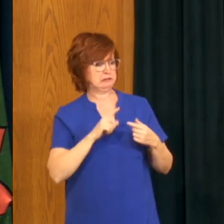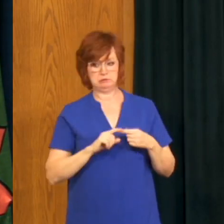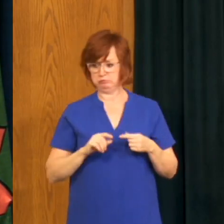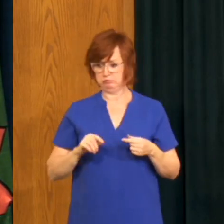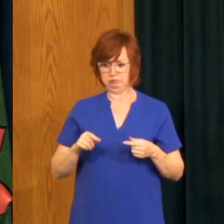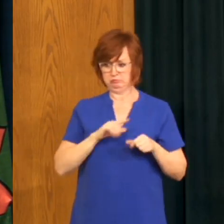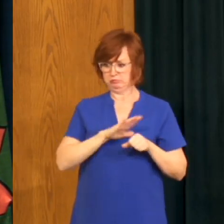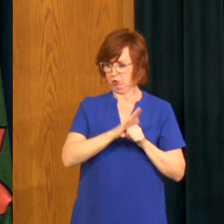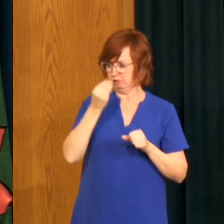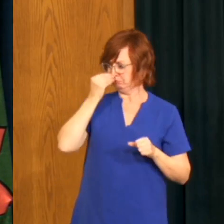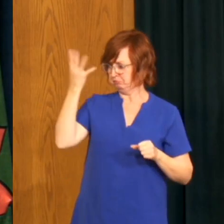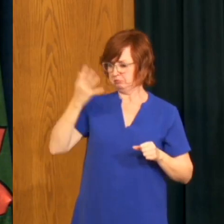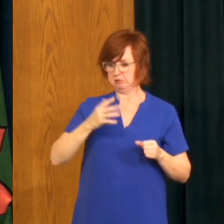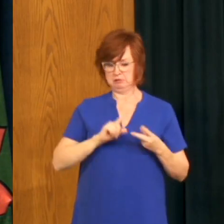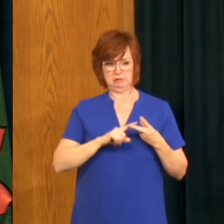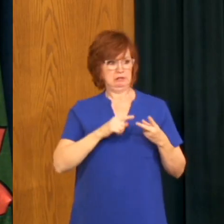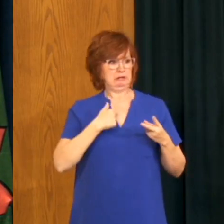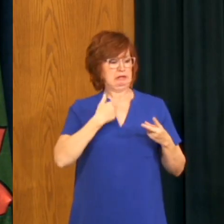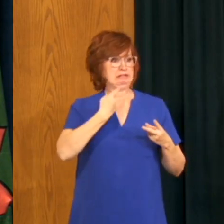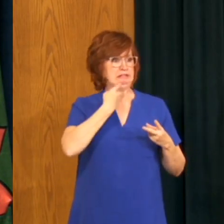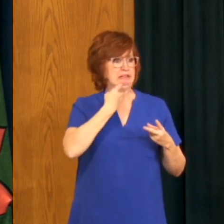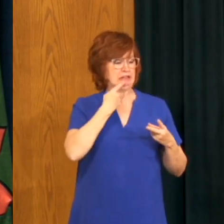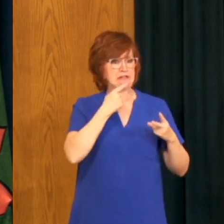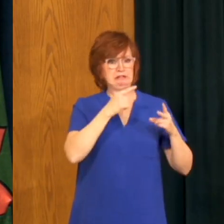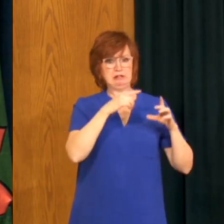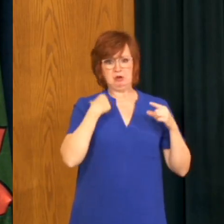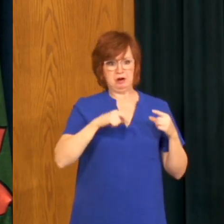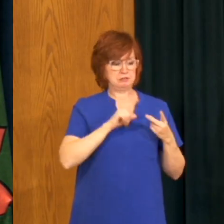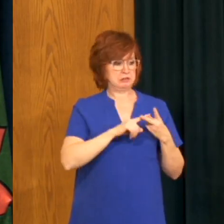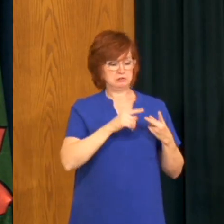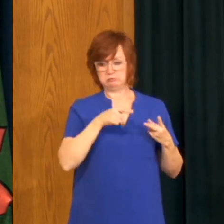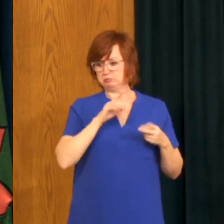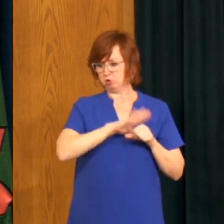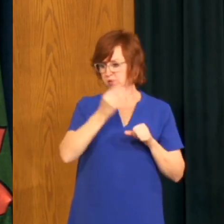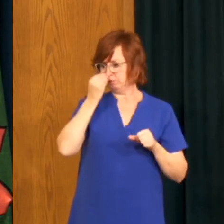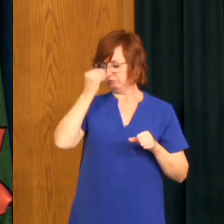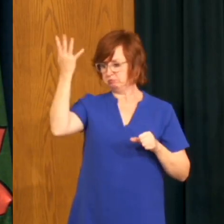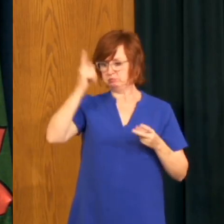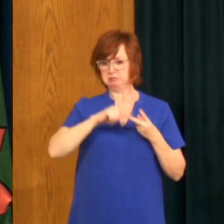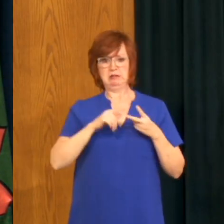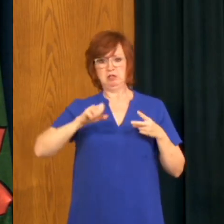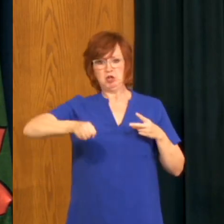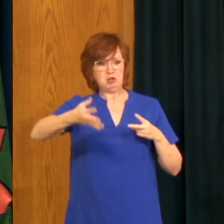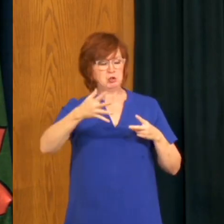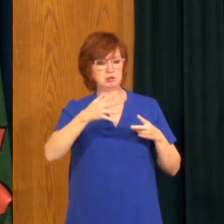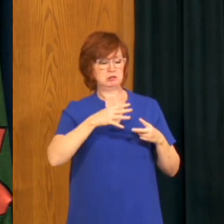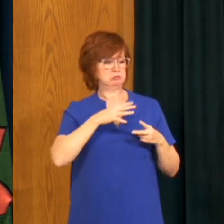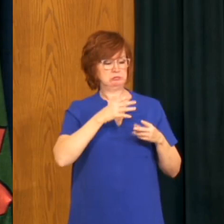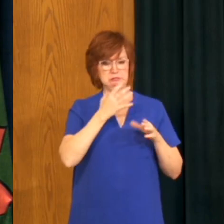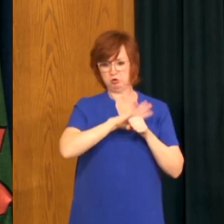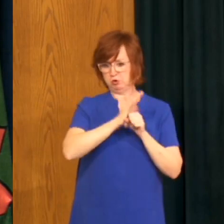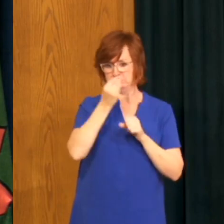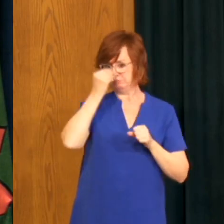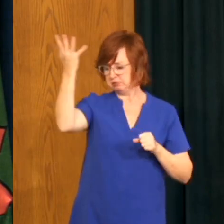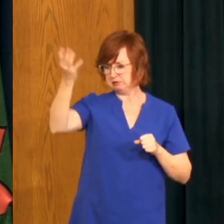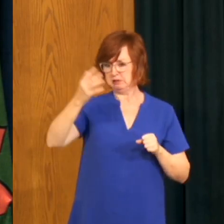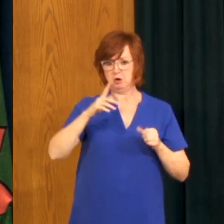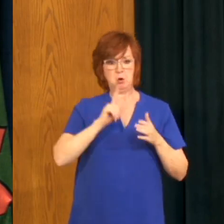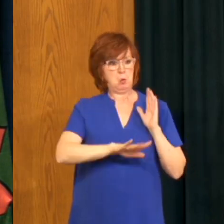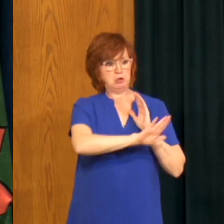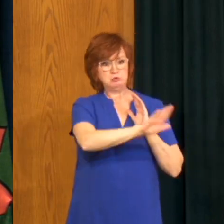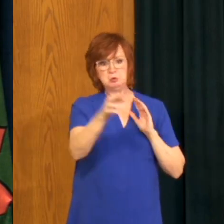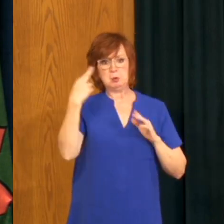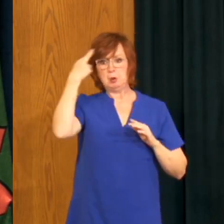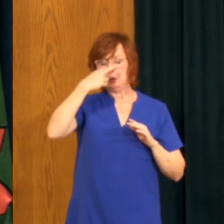gathering, or whether it's a rally such as those that have occurred over the course of the last week. And I would hope that we don't